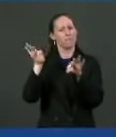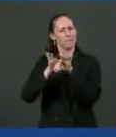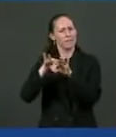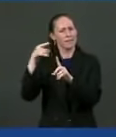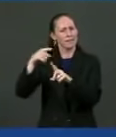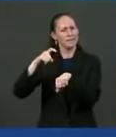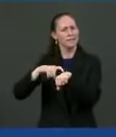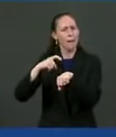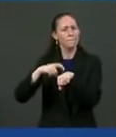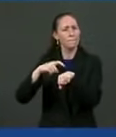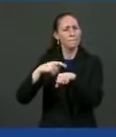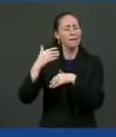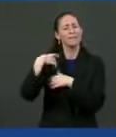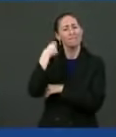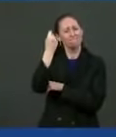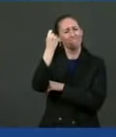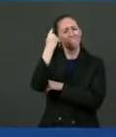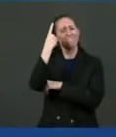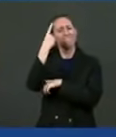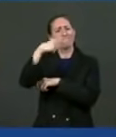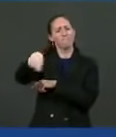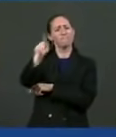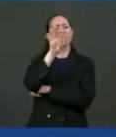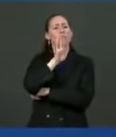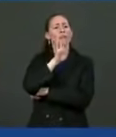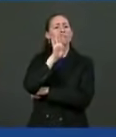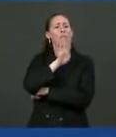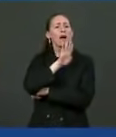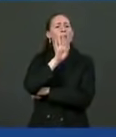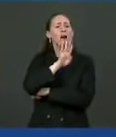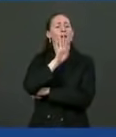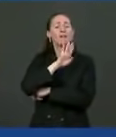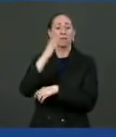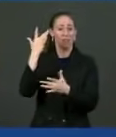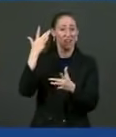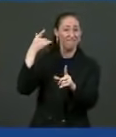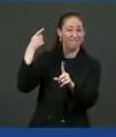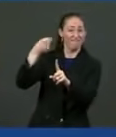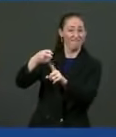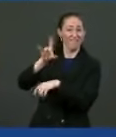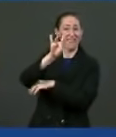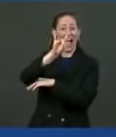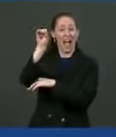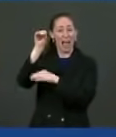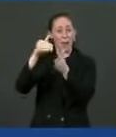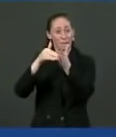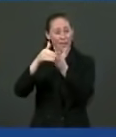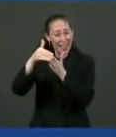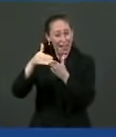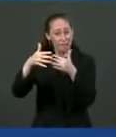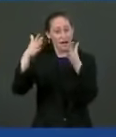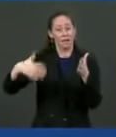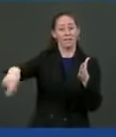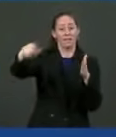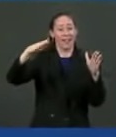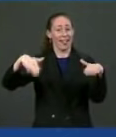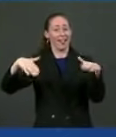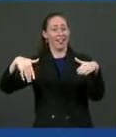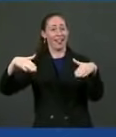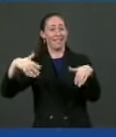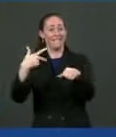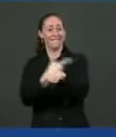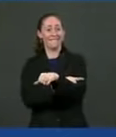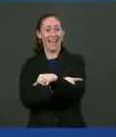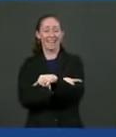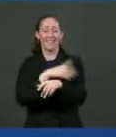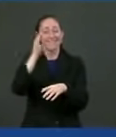nearly 80 million Americans who are still not vaccinated, even though the vaccine is safe, effective, and